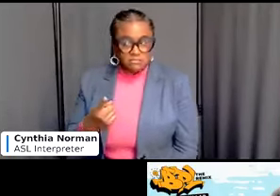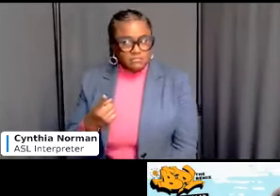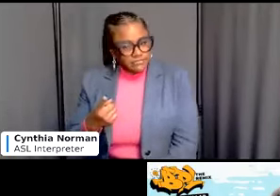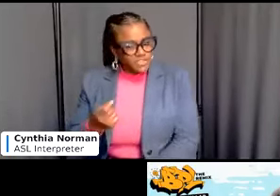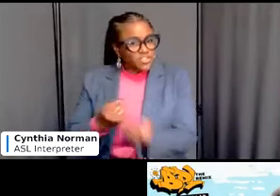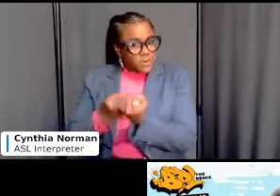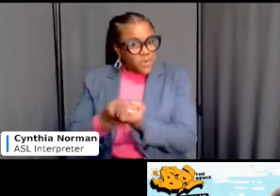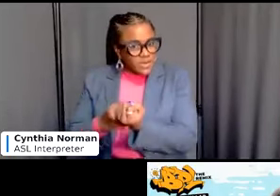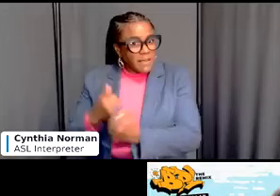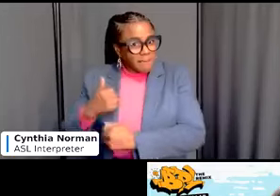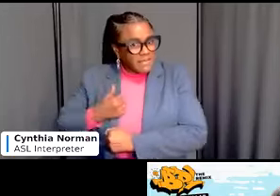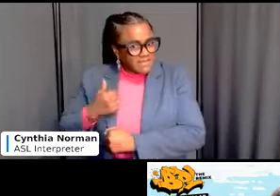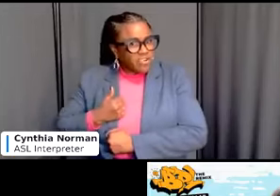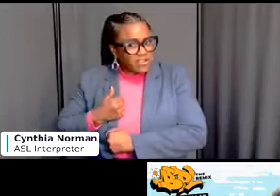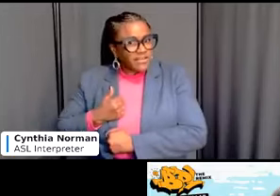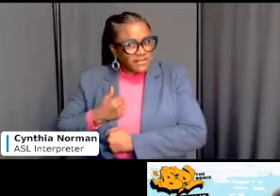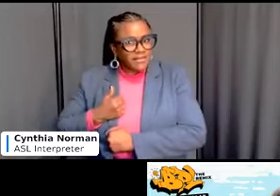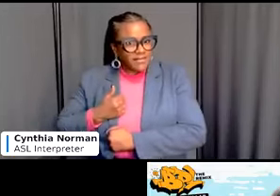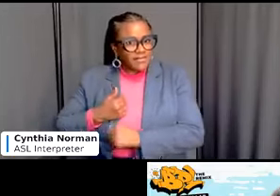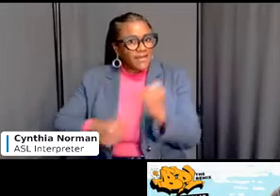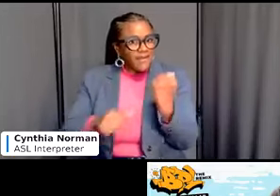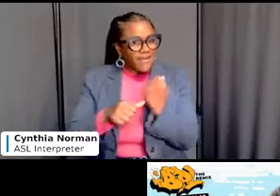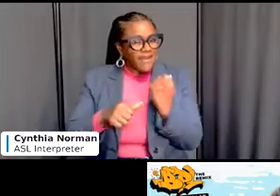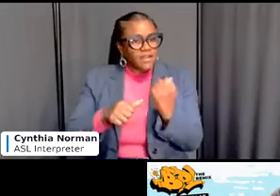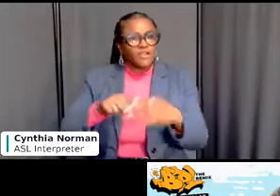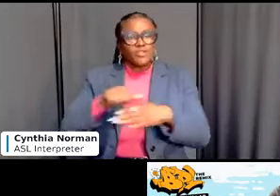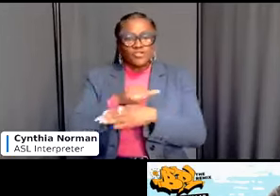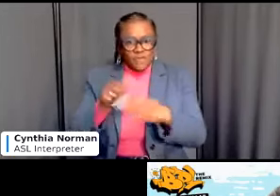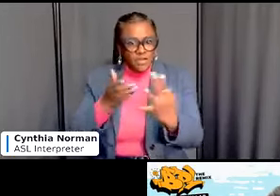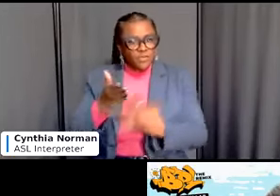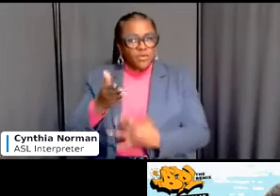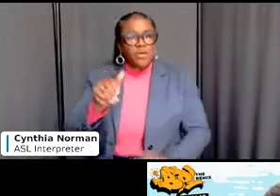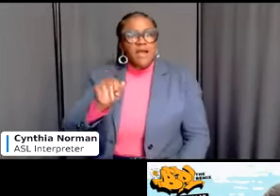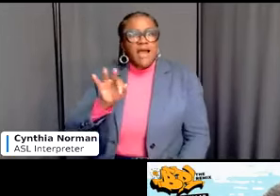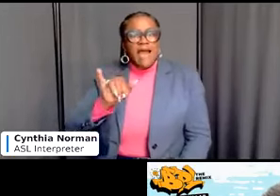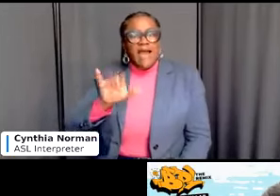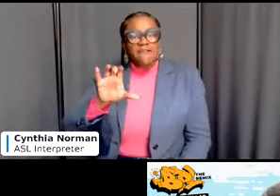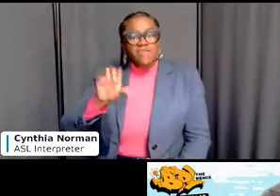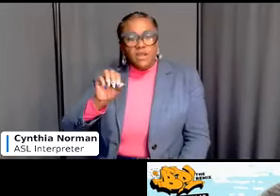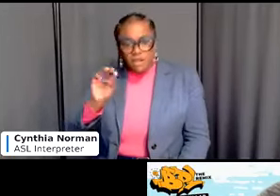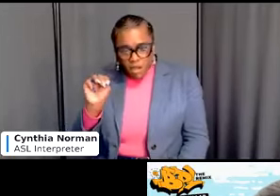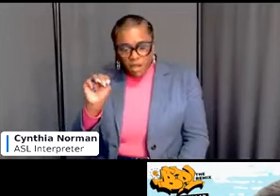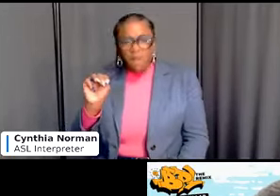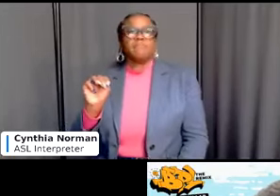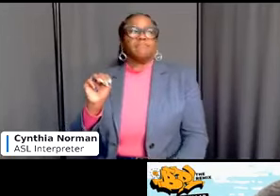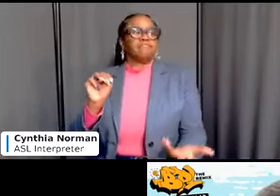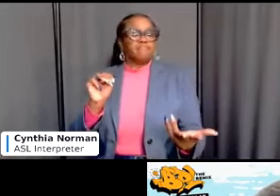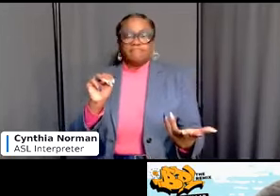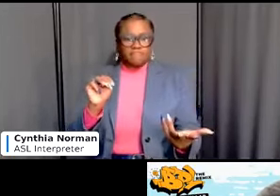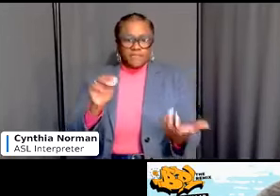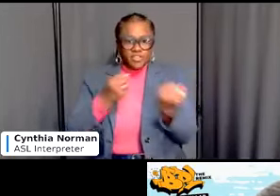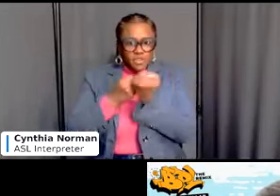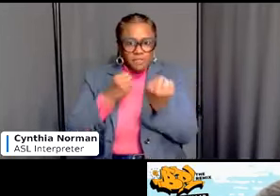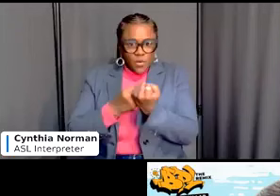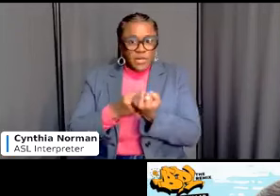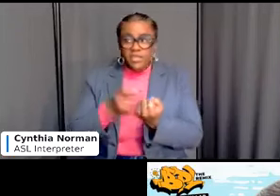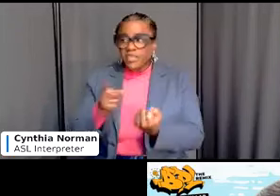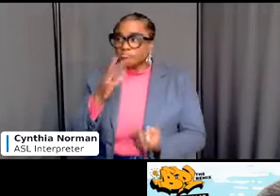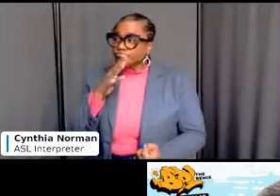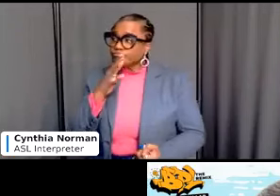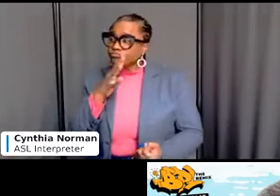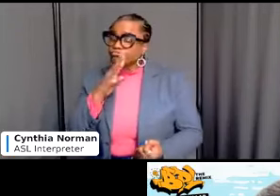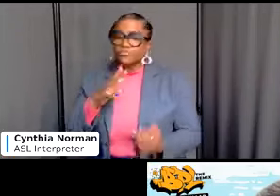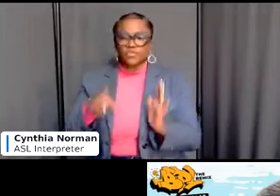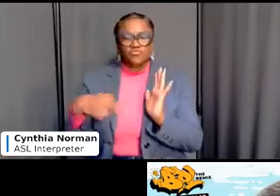supporting military aid, training through AFRICOM, the U.S. Africa Command, and supporting these and turning a blind eye to their